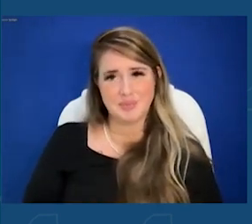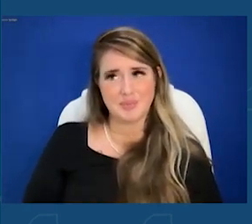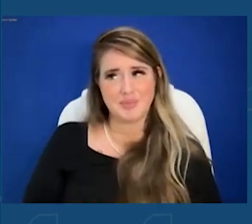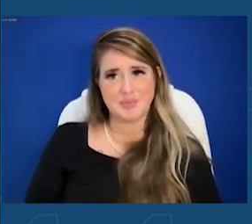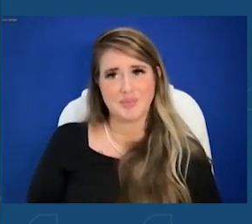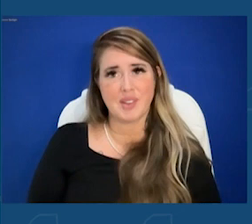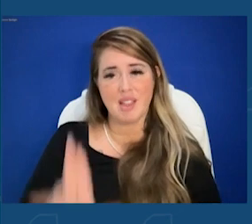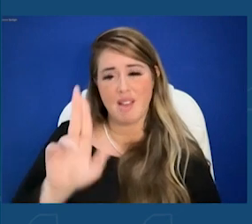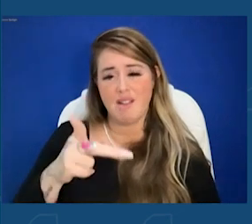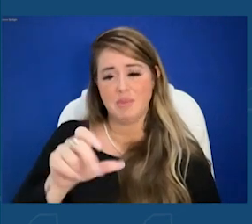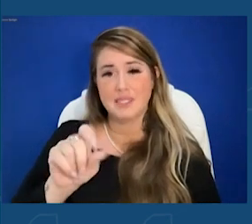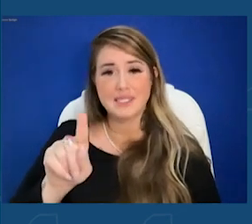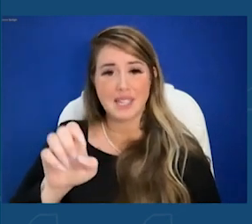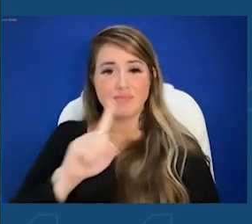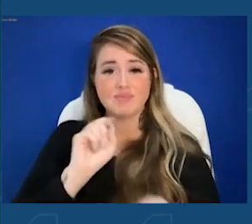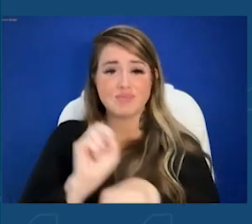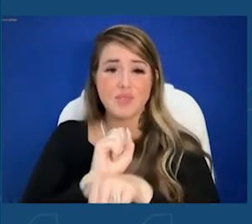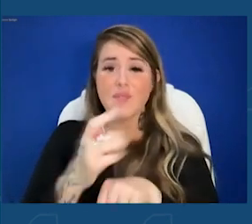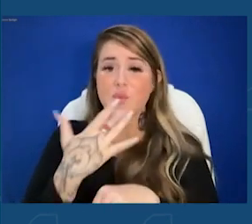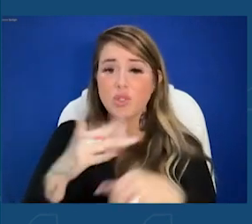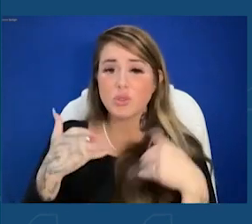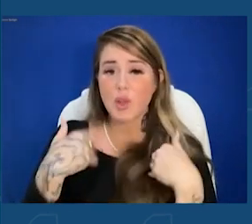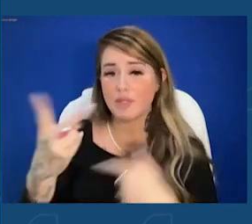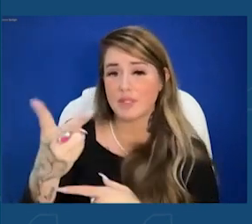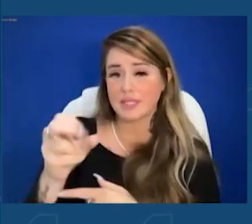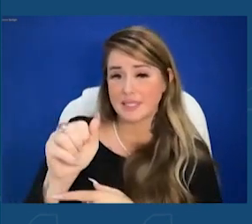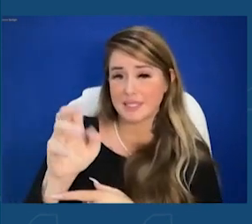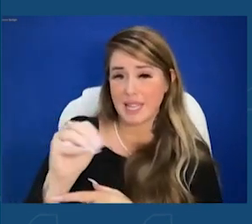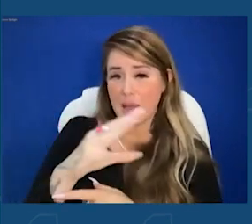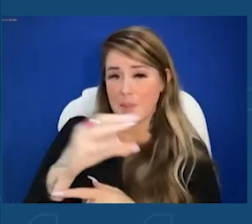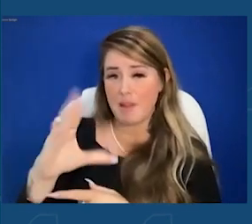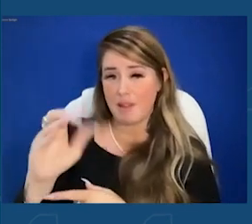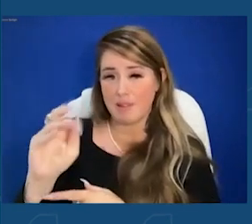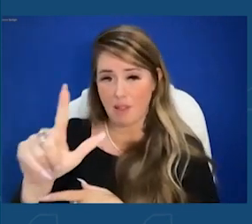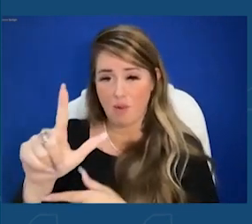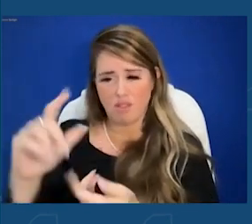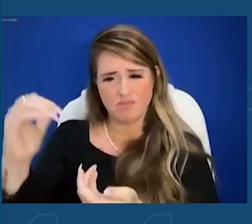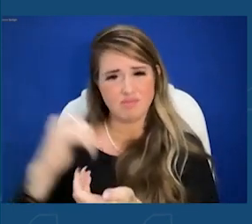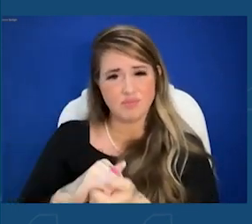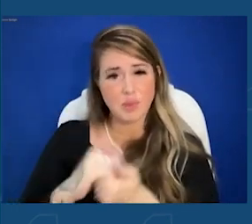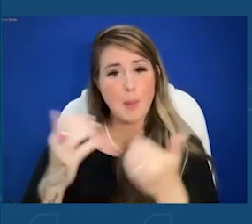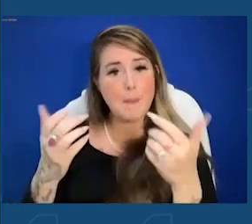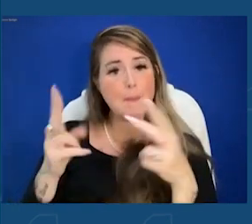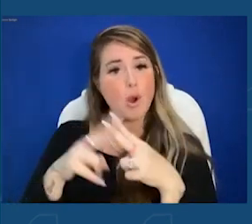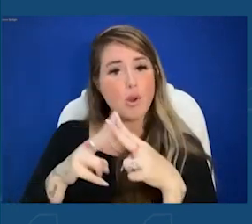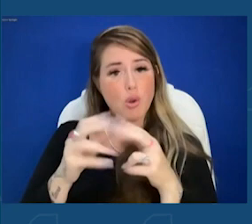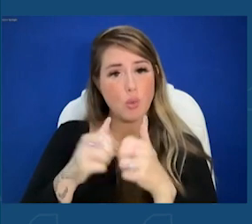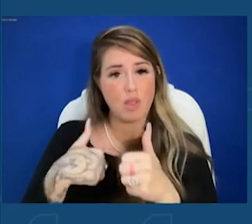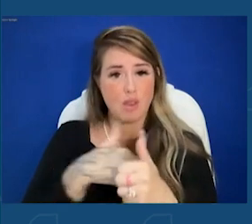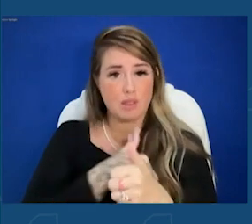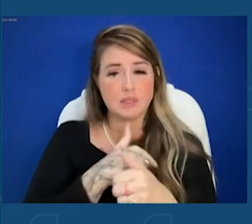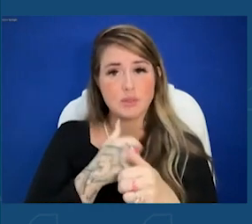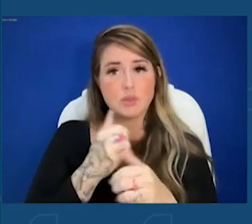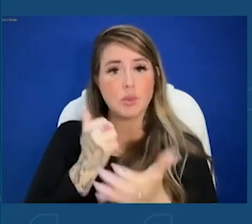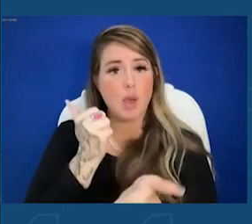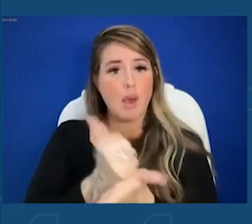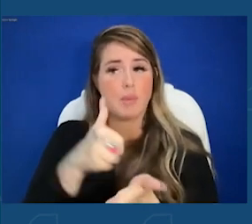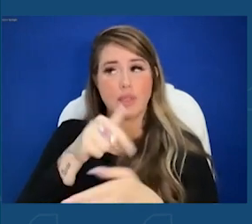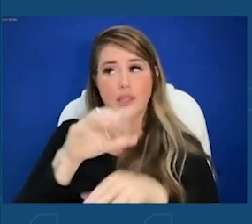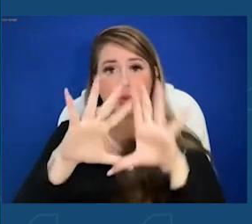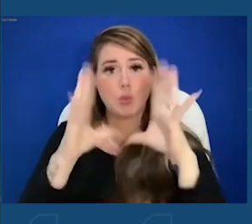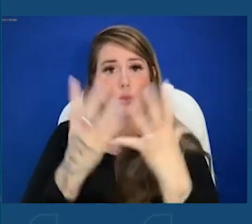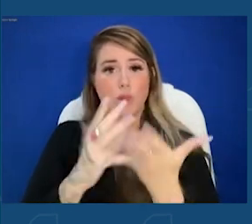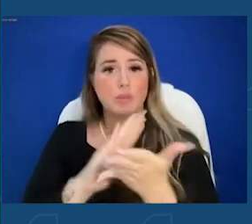Upstate is truly fortunate to have Sam and Carol Nappi as partners to make this a better world for all of us.